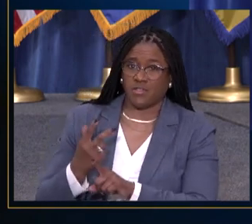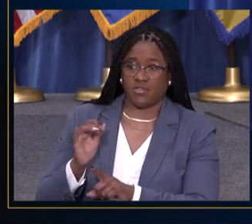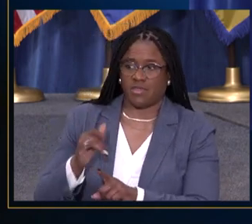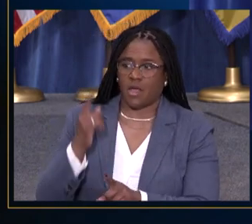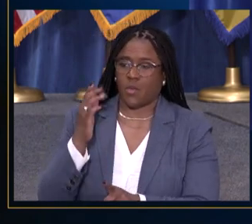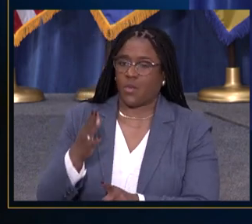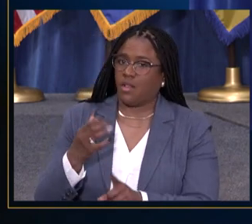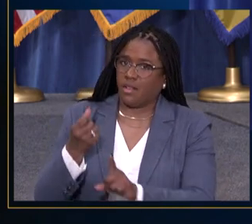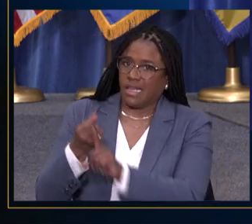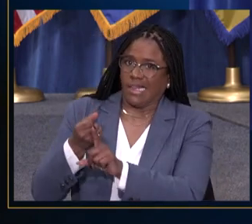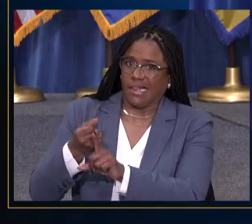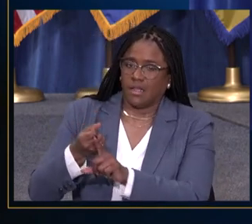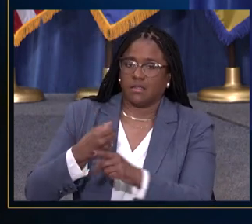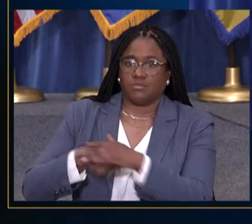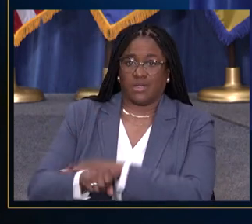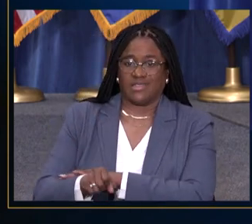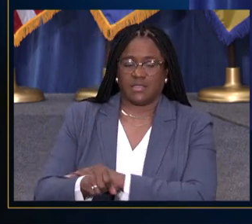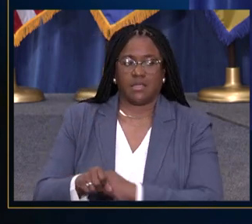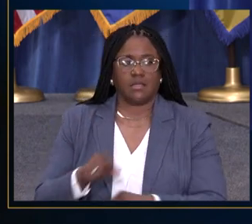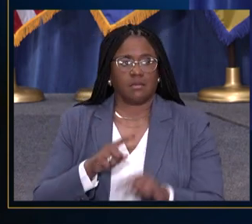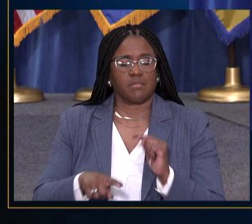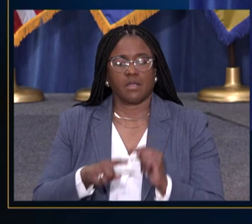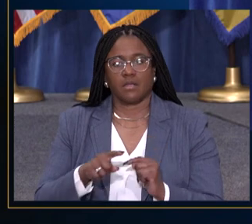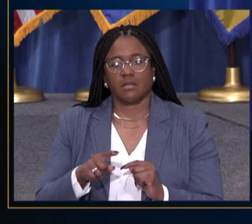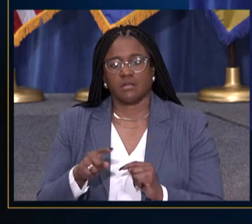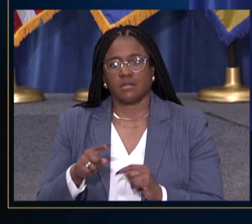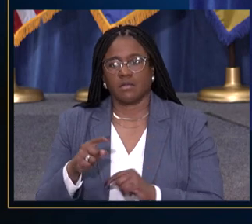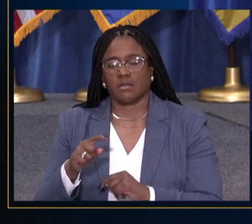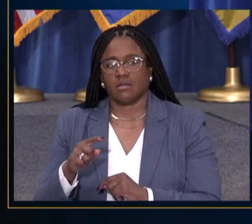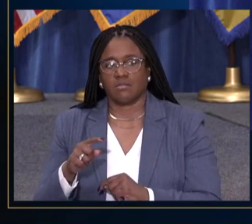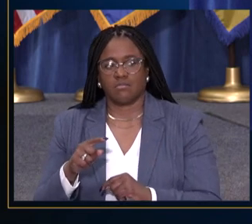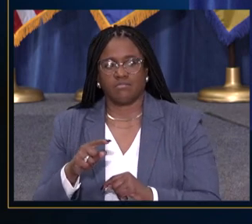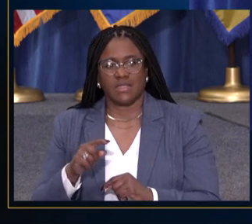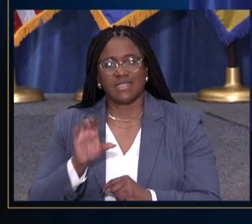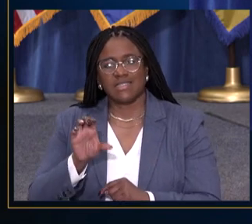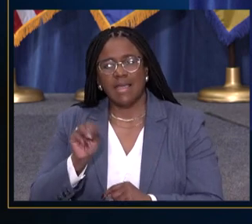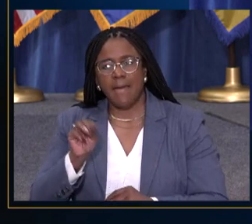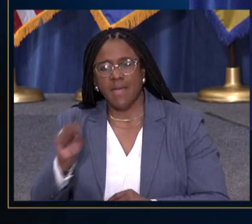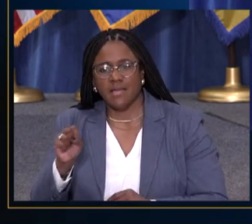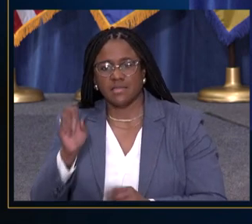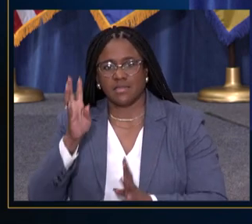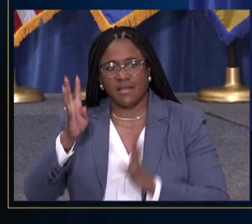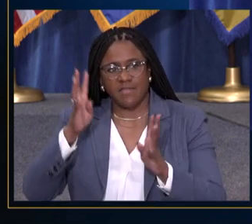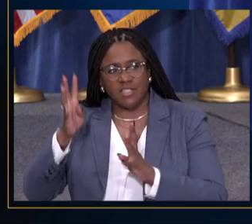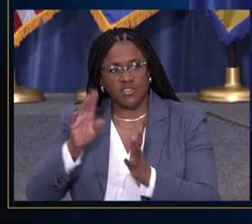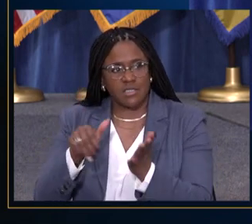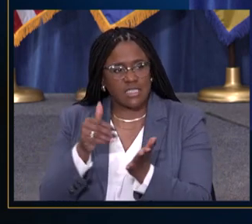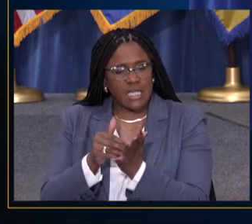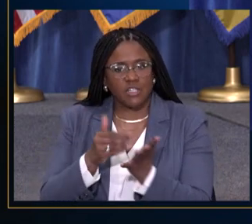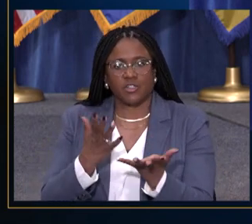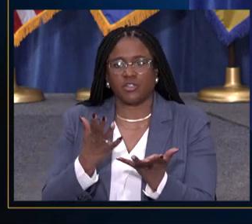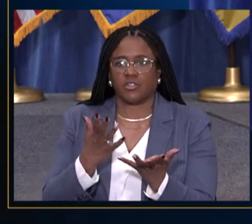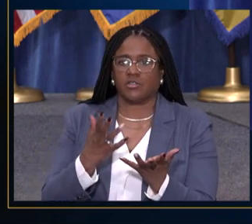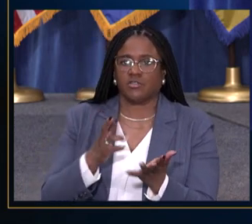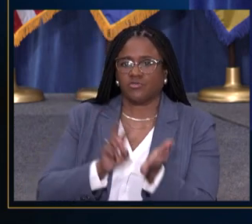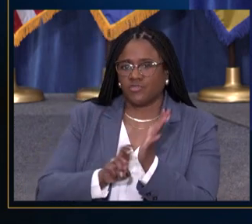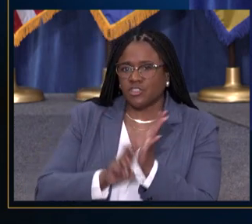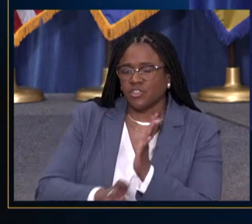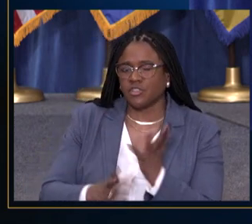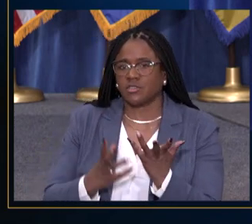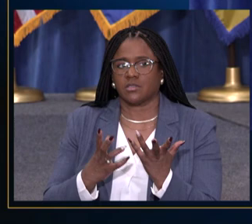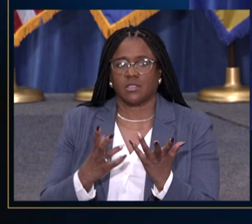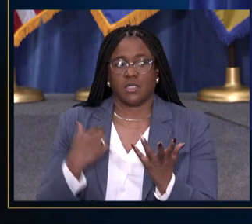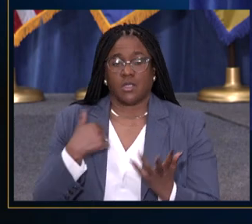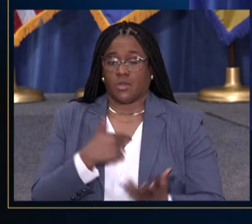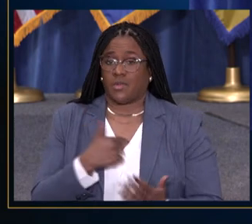have. But if I talk about the focus a bit on the CMS Innovation Center, our experimental research arm at CMS, we too have